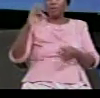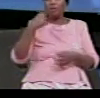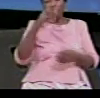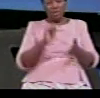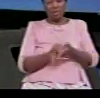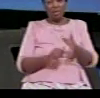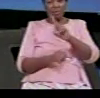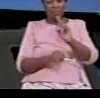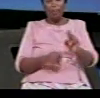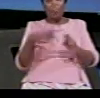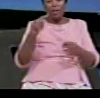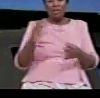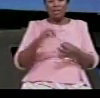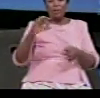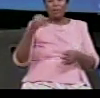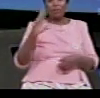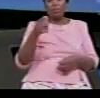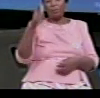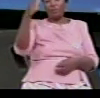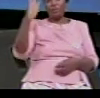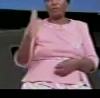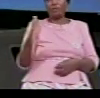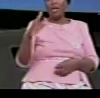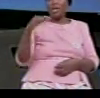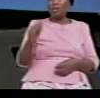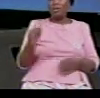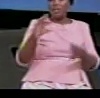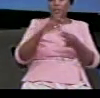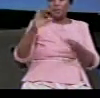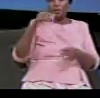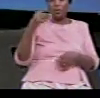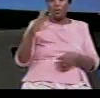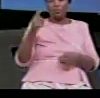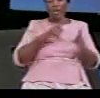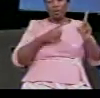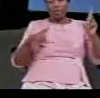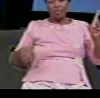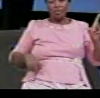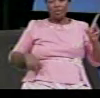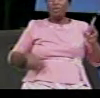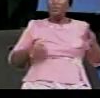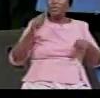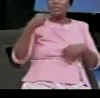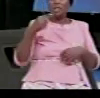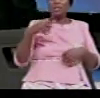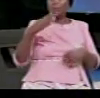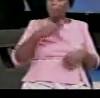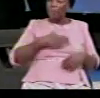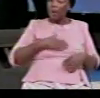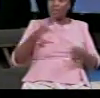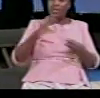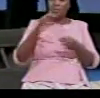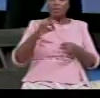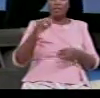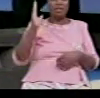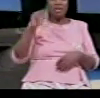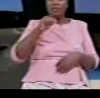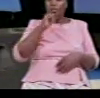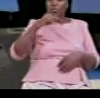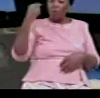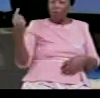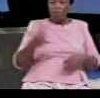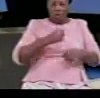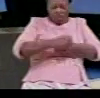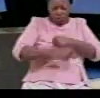The Spirit of God, the Spirit of the Lord. It says, my Spirit shall not always